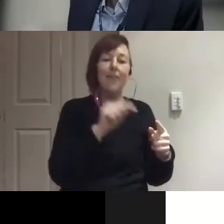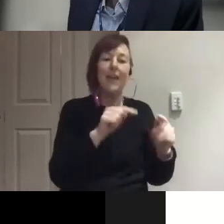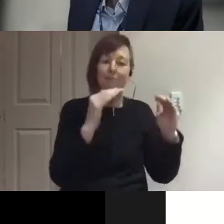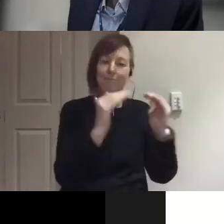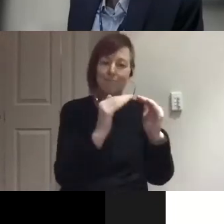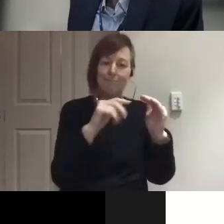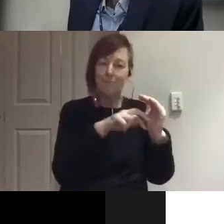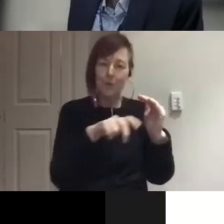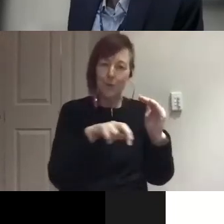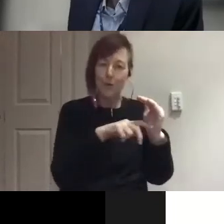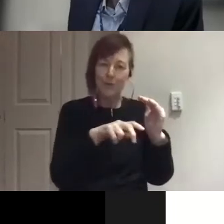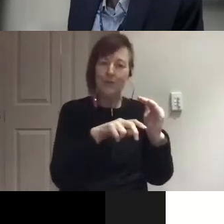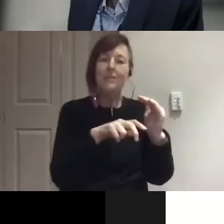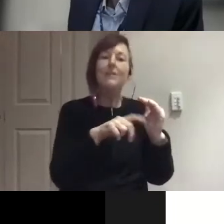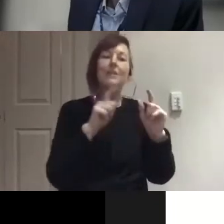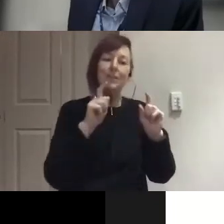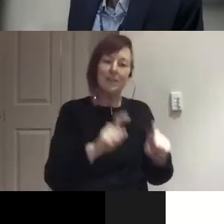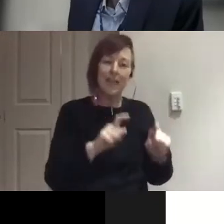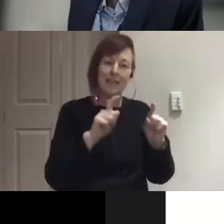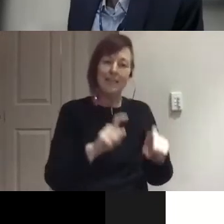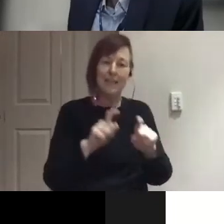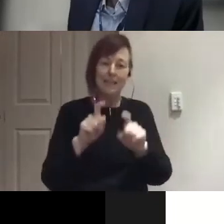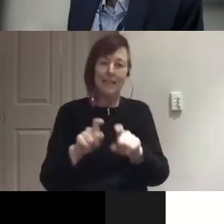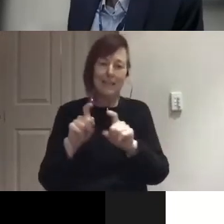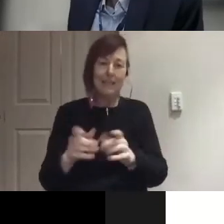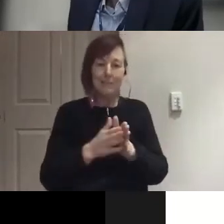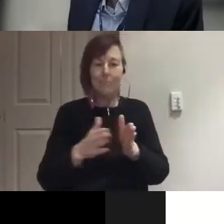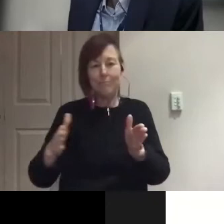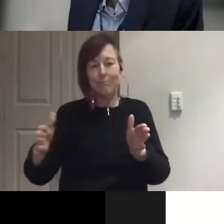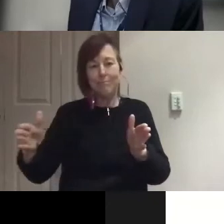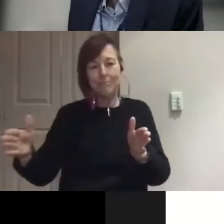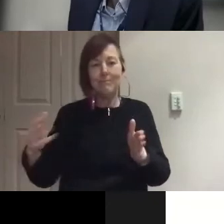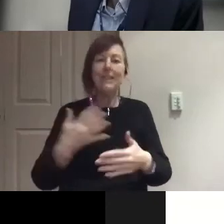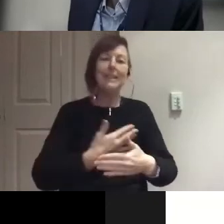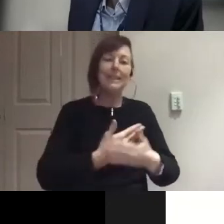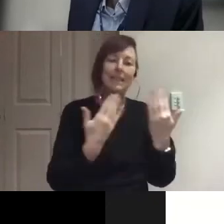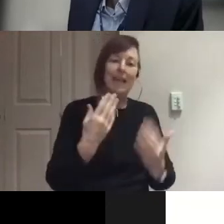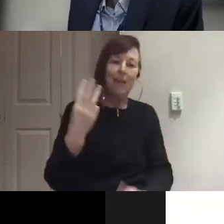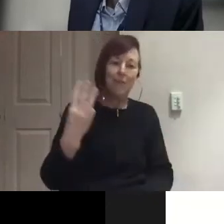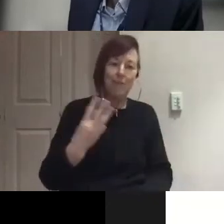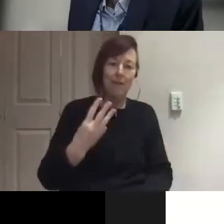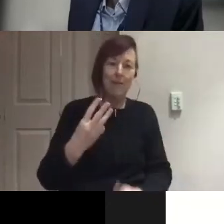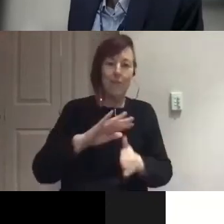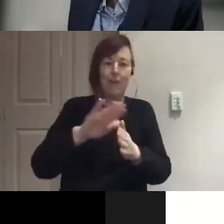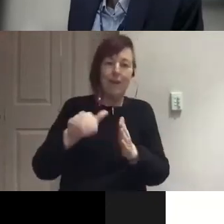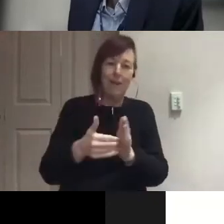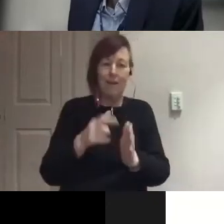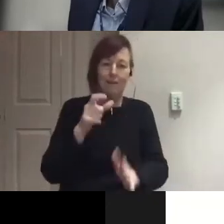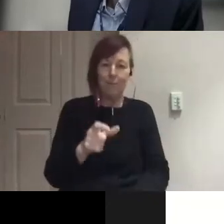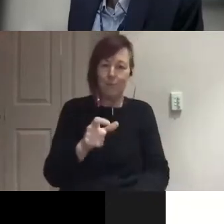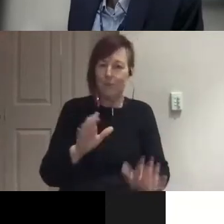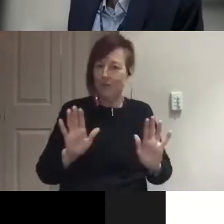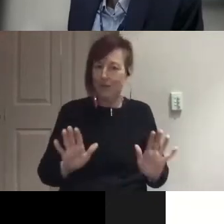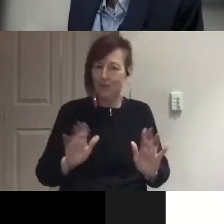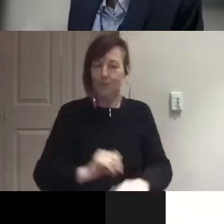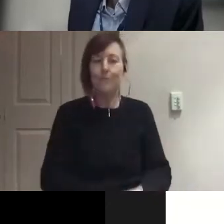you day 13 together, I think is a good way of putting it. Now, if you're not a primary close contact, though, you're just a secondary close contact.